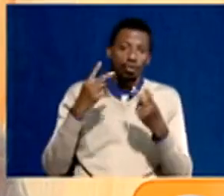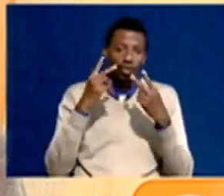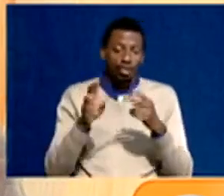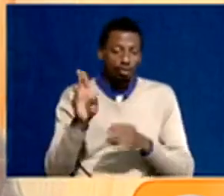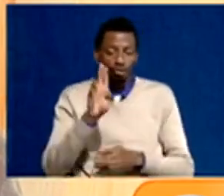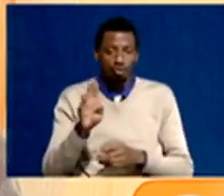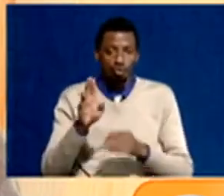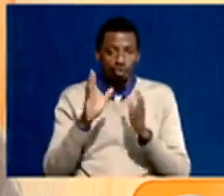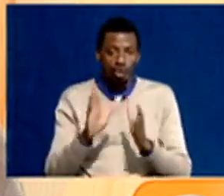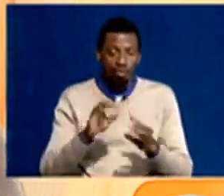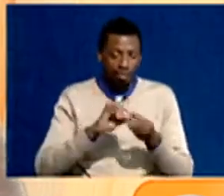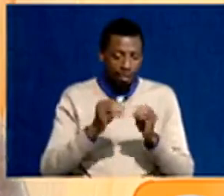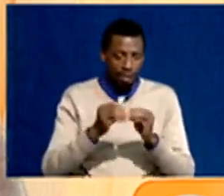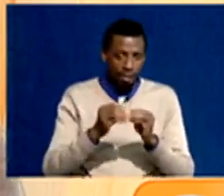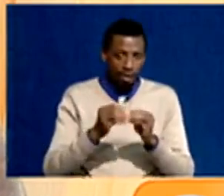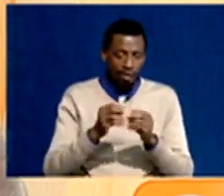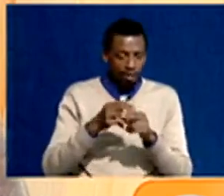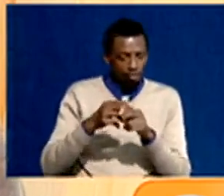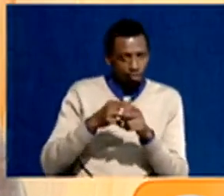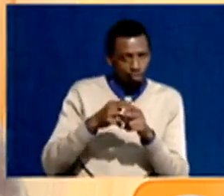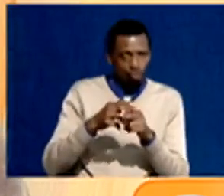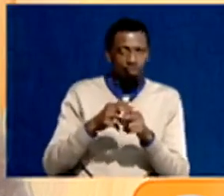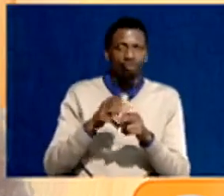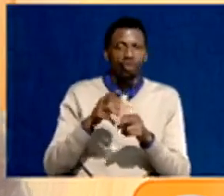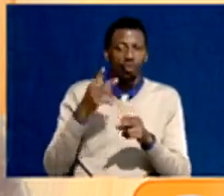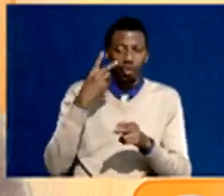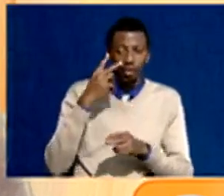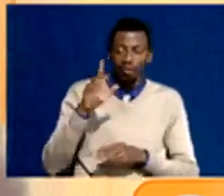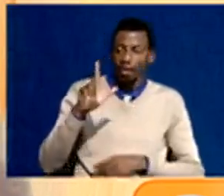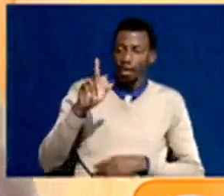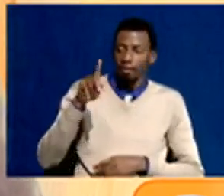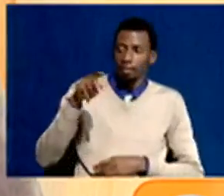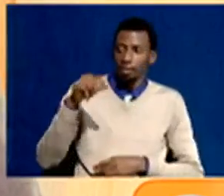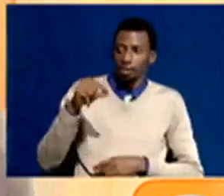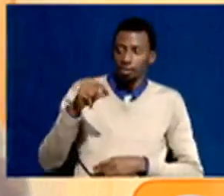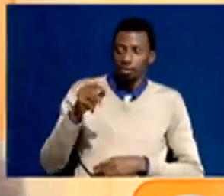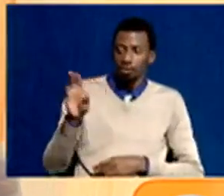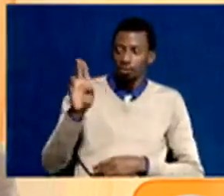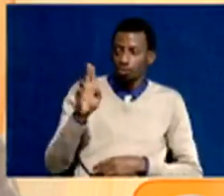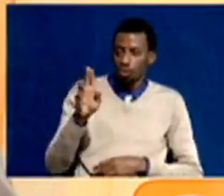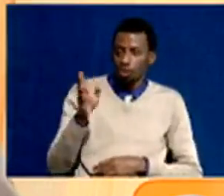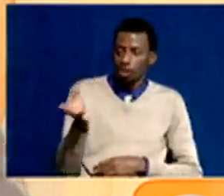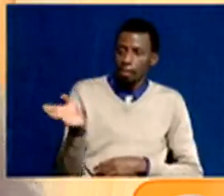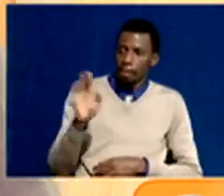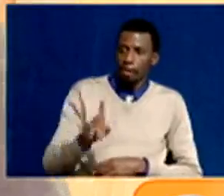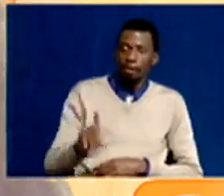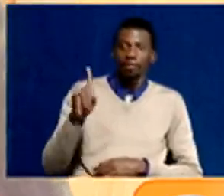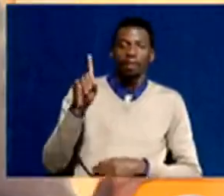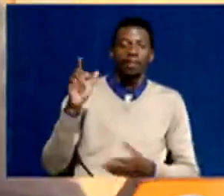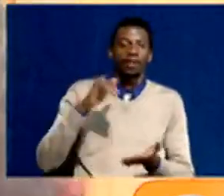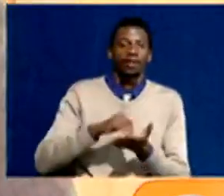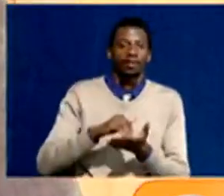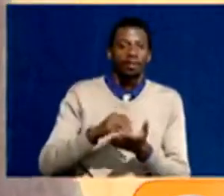numbers, very soon we are seeing LPG consumption going back again. And the initiatives to have